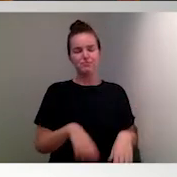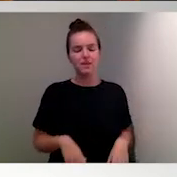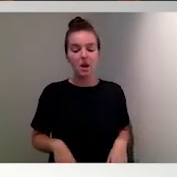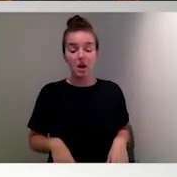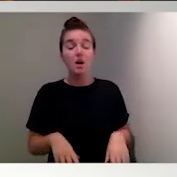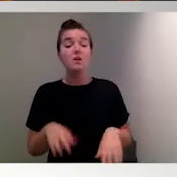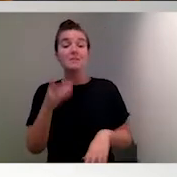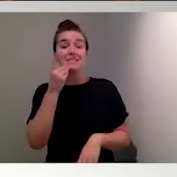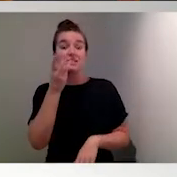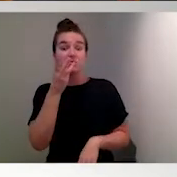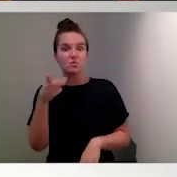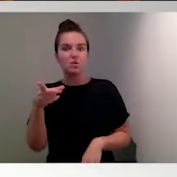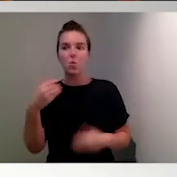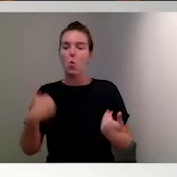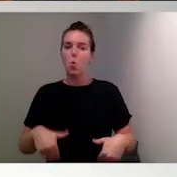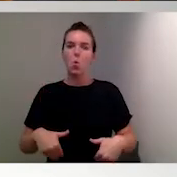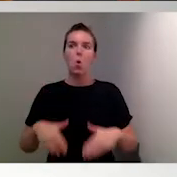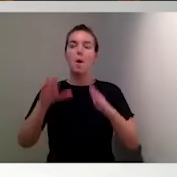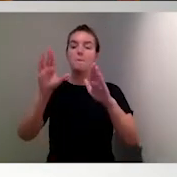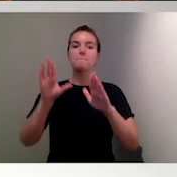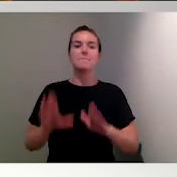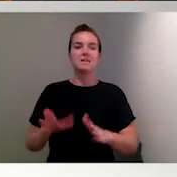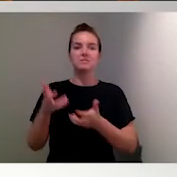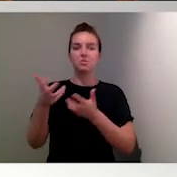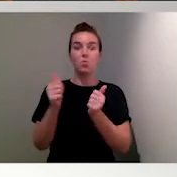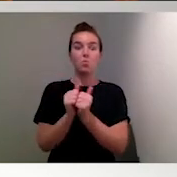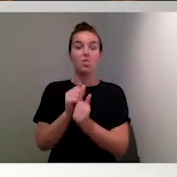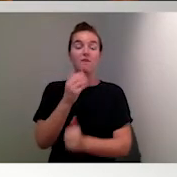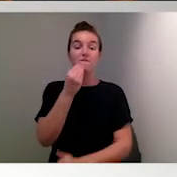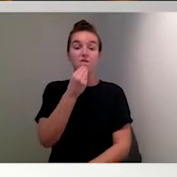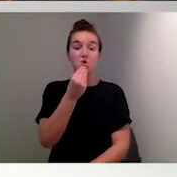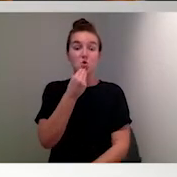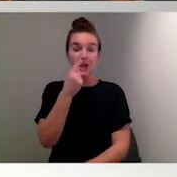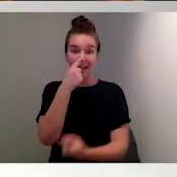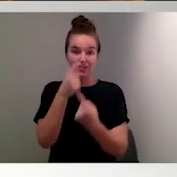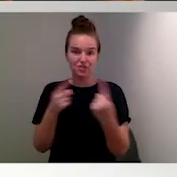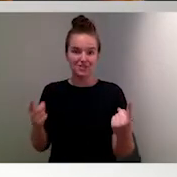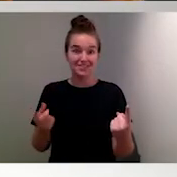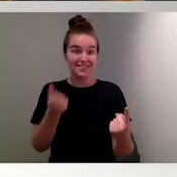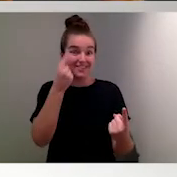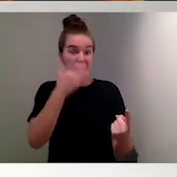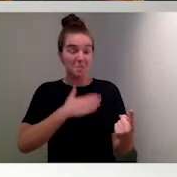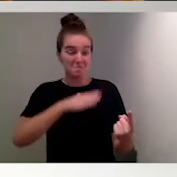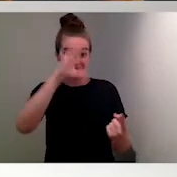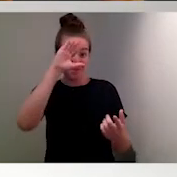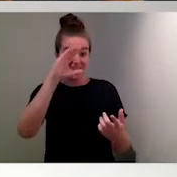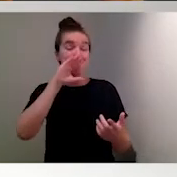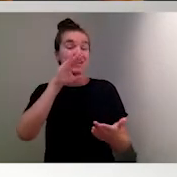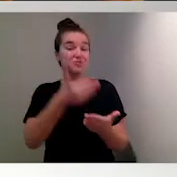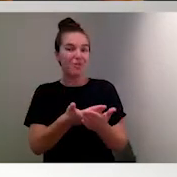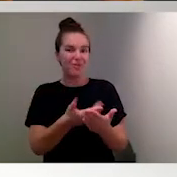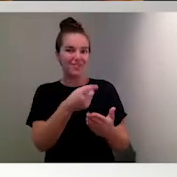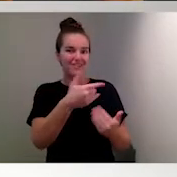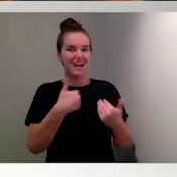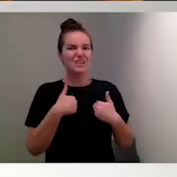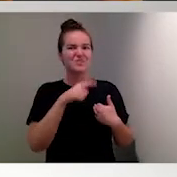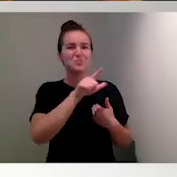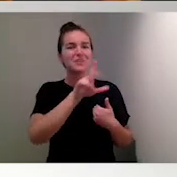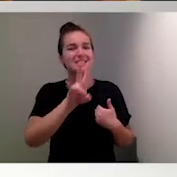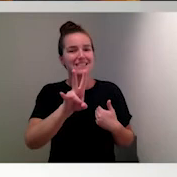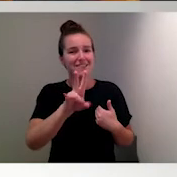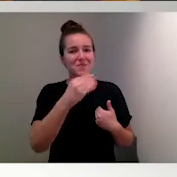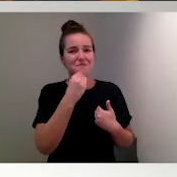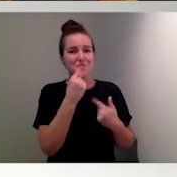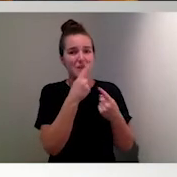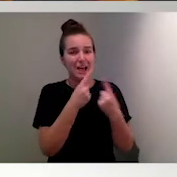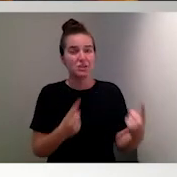I mentioned, my daughter has 27 food allergies, so you can imagine going out to eat with 27 food allergies. It's not an